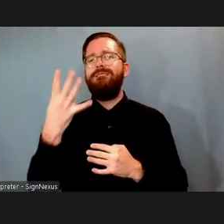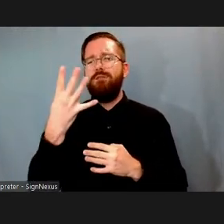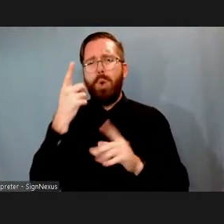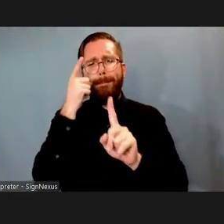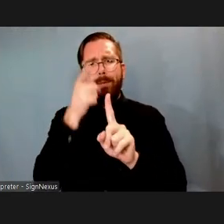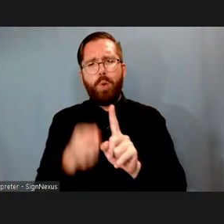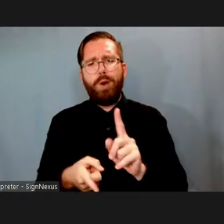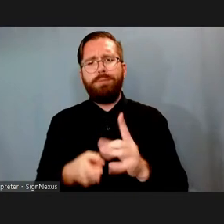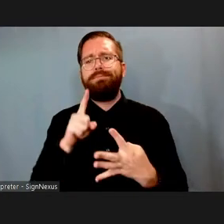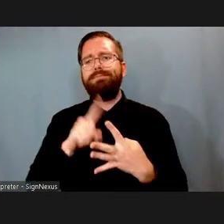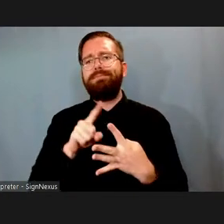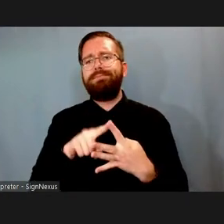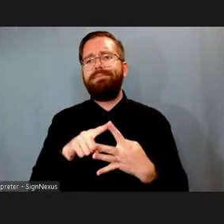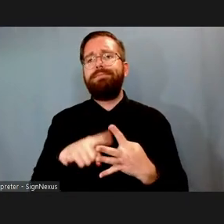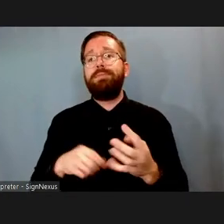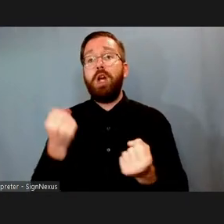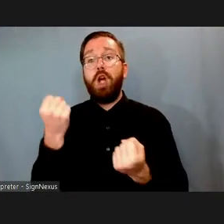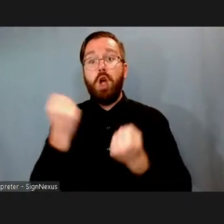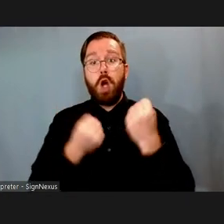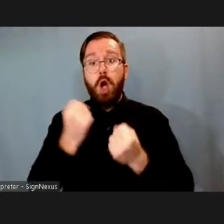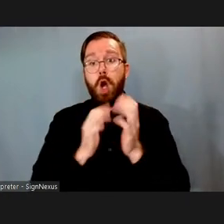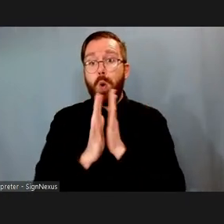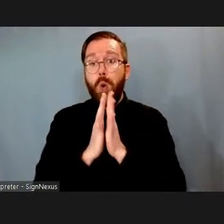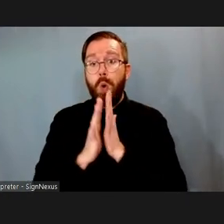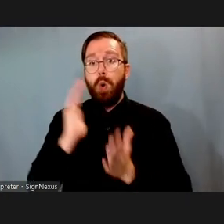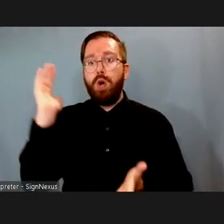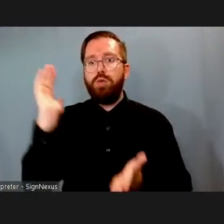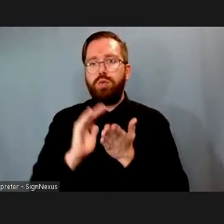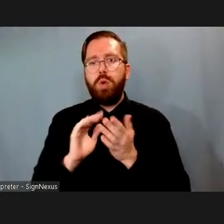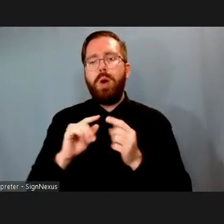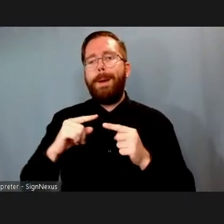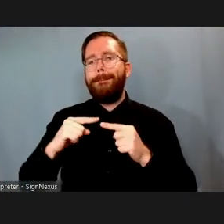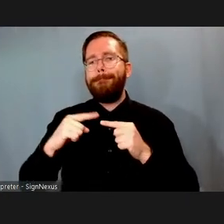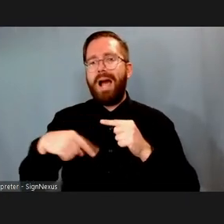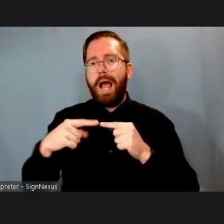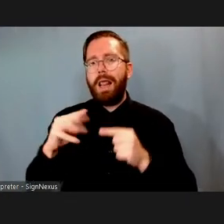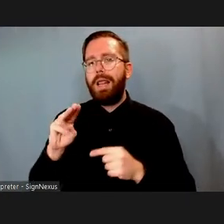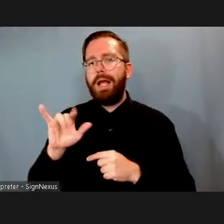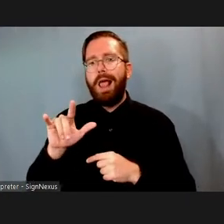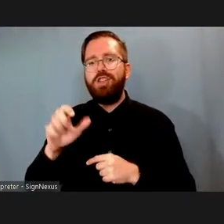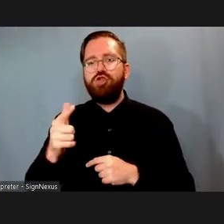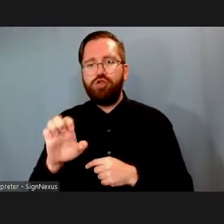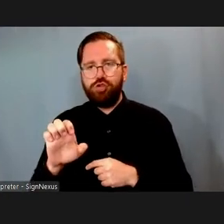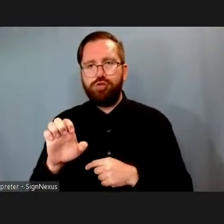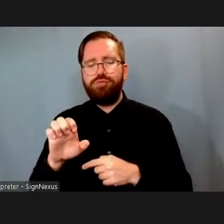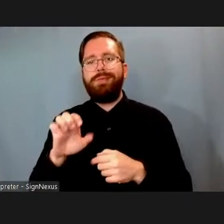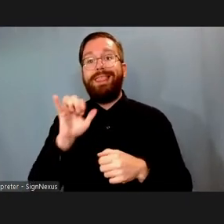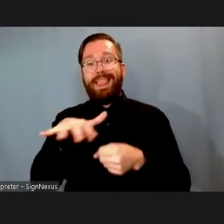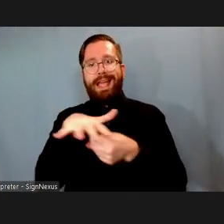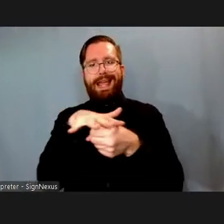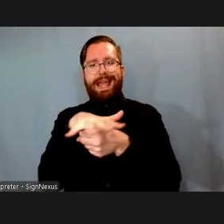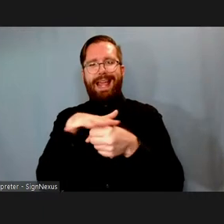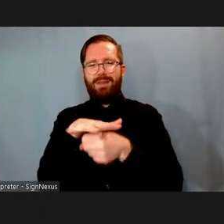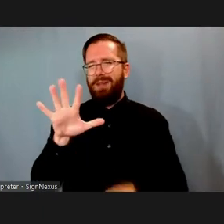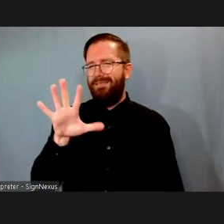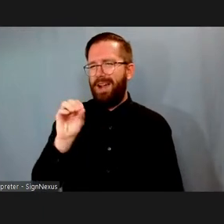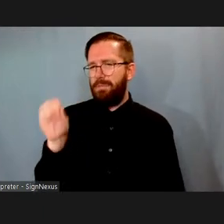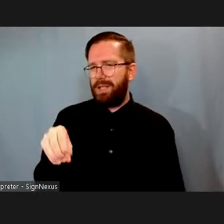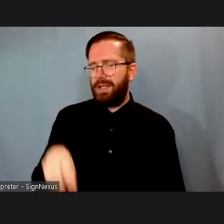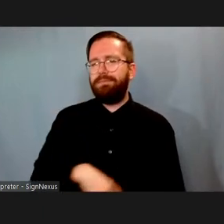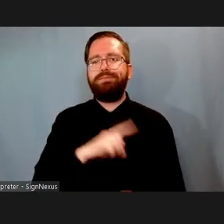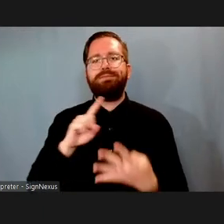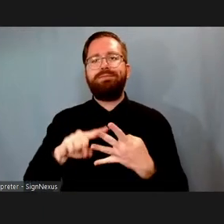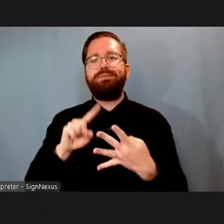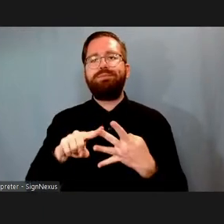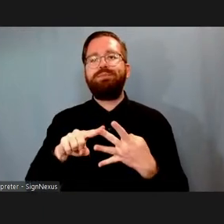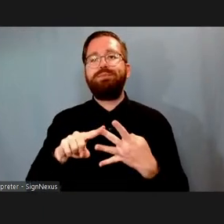reduce daily vehicle miles traveled or vmt within the manhattan central business district by at least five percent to reduce the number of